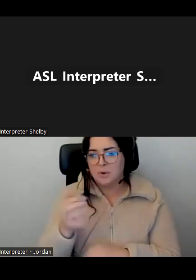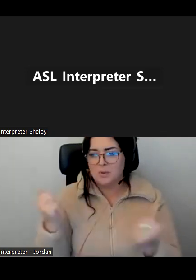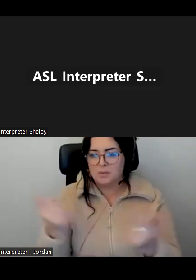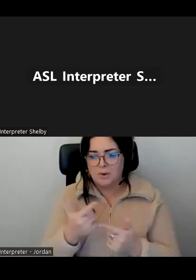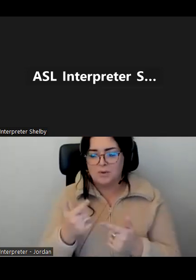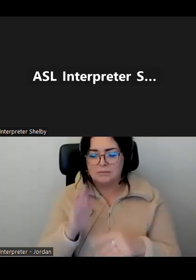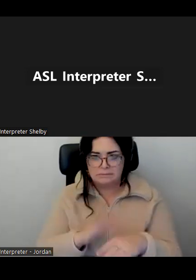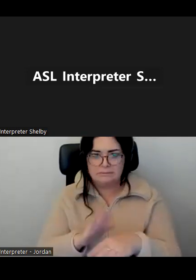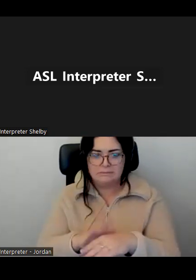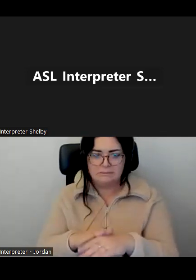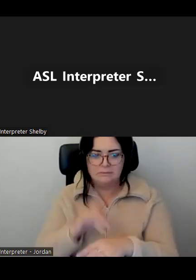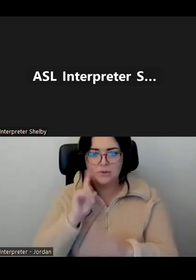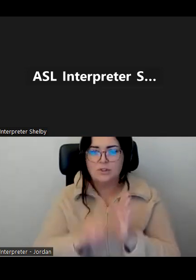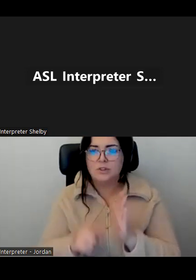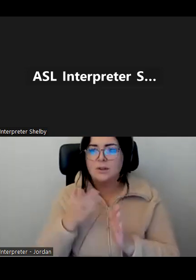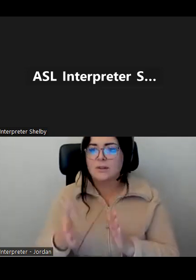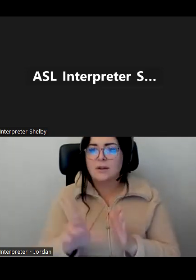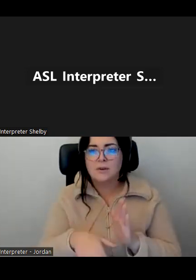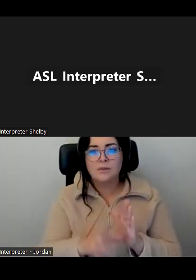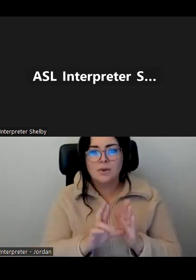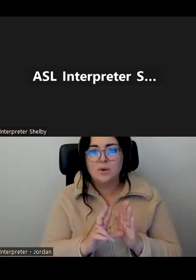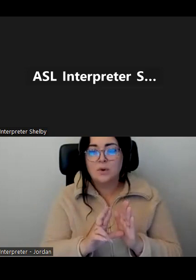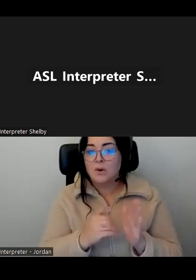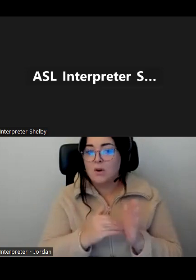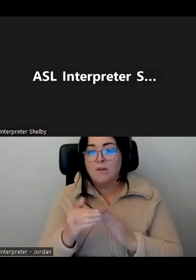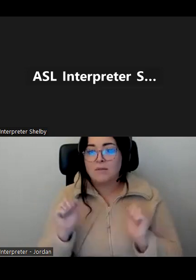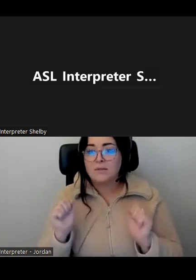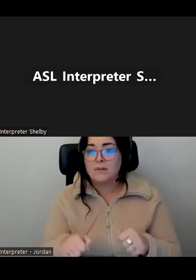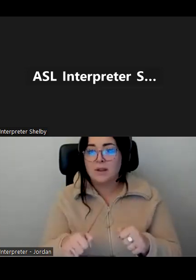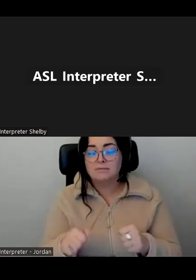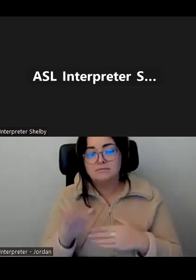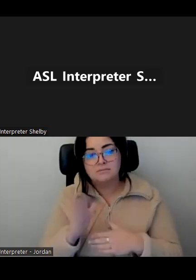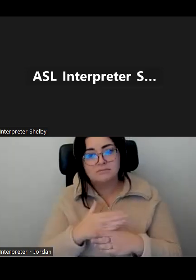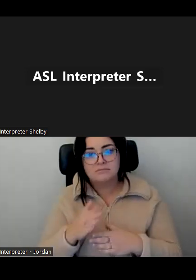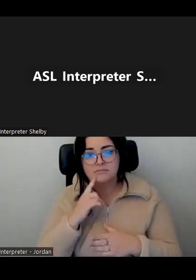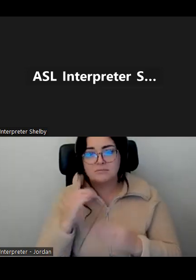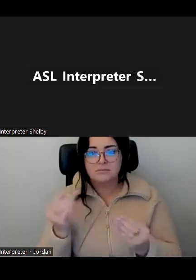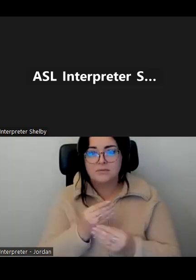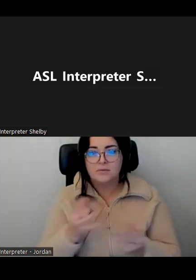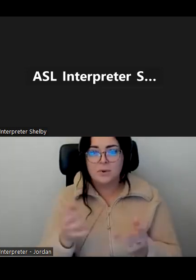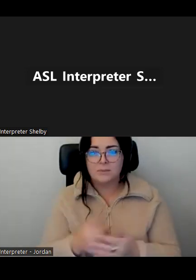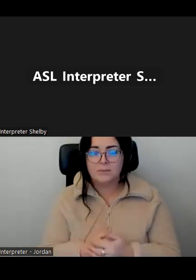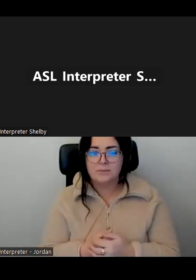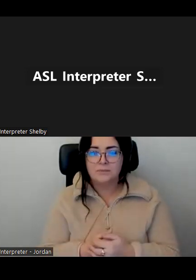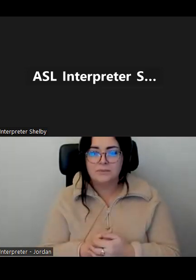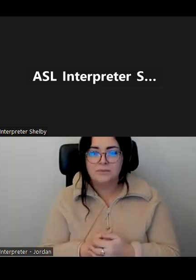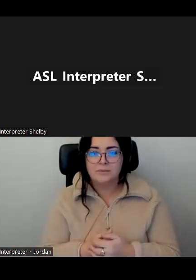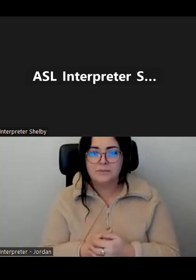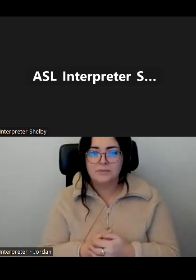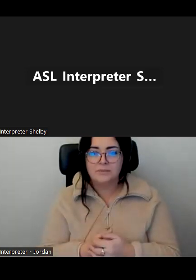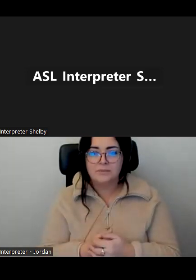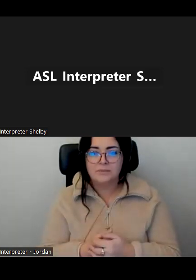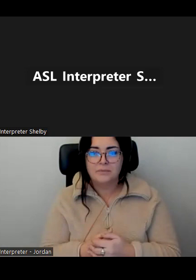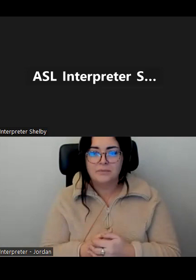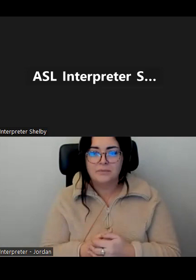that the sessions are there and you can review the sessions as often and share and let people know that they are out there for viewing.